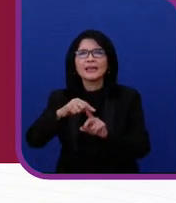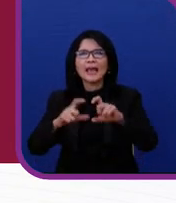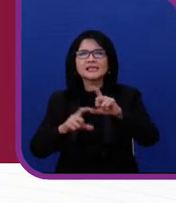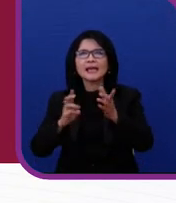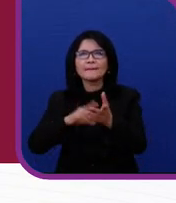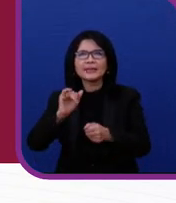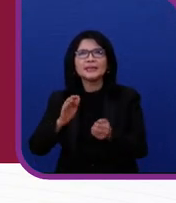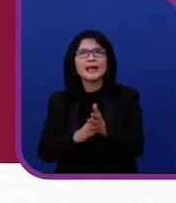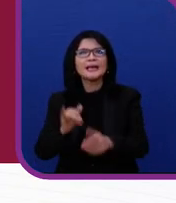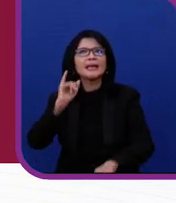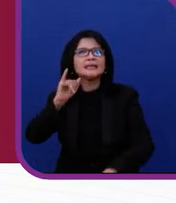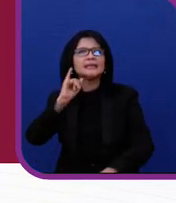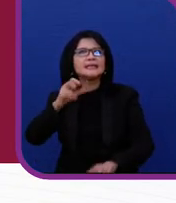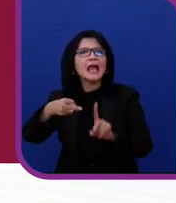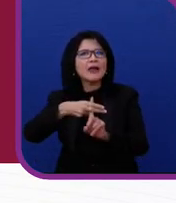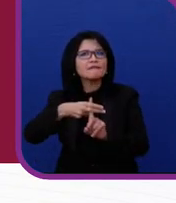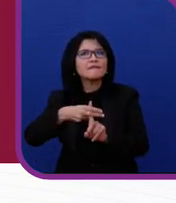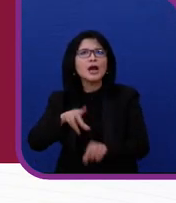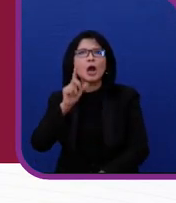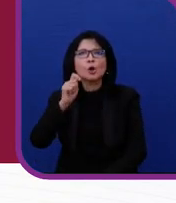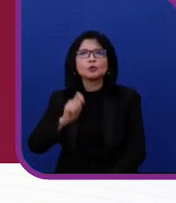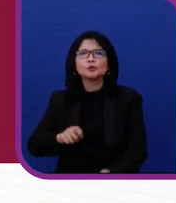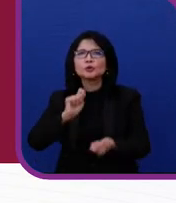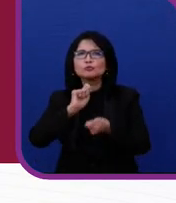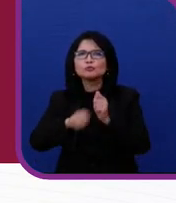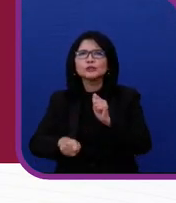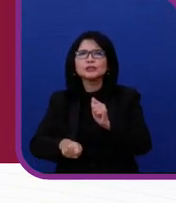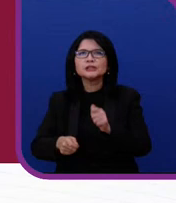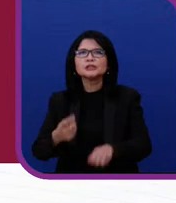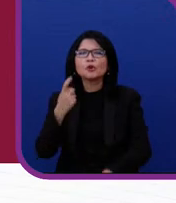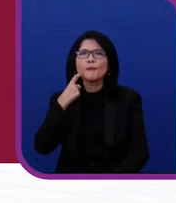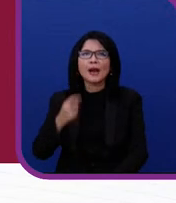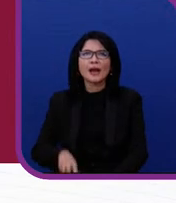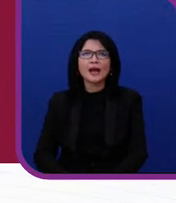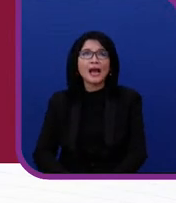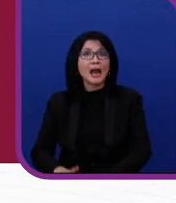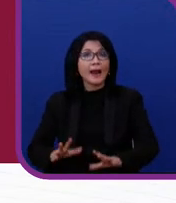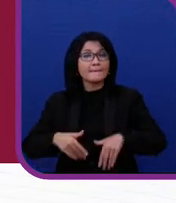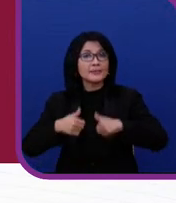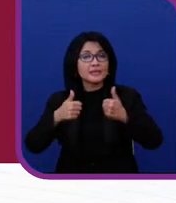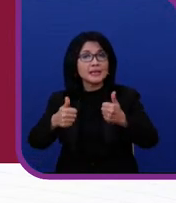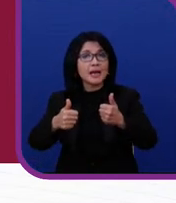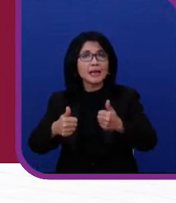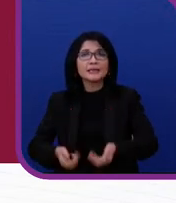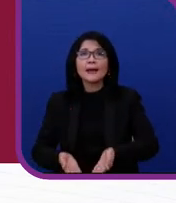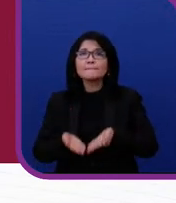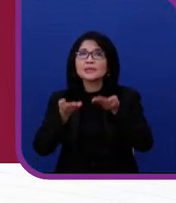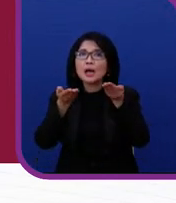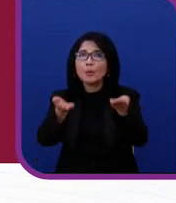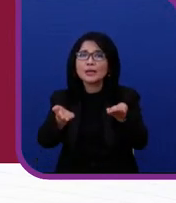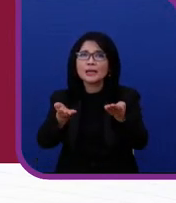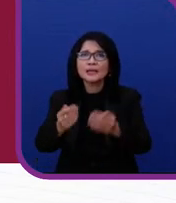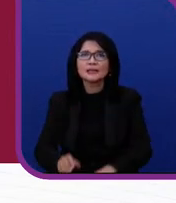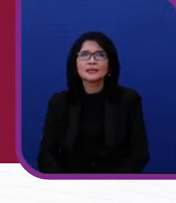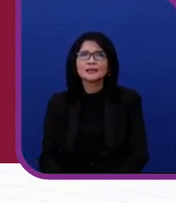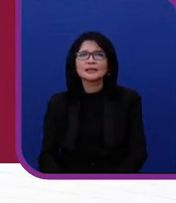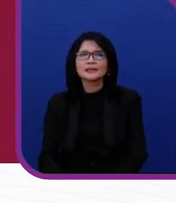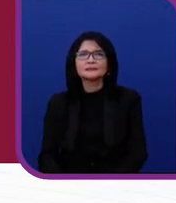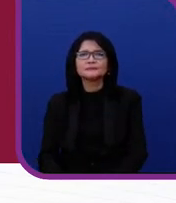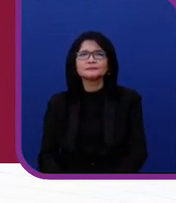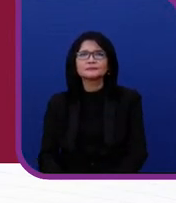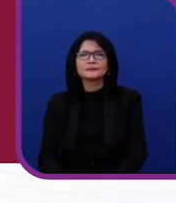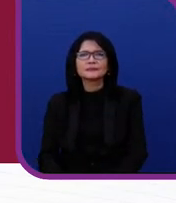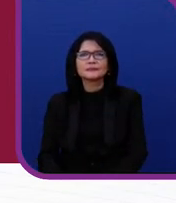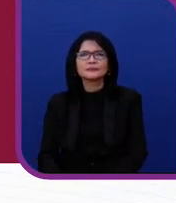for example we go even folder we provide a few of your password pgf2 beli tiket fun so